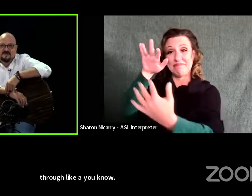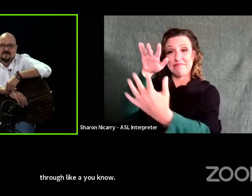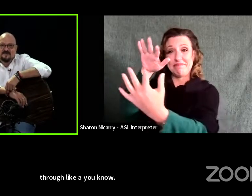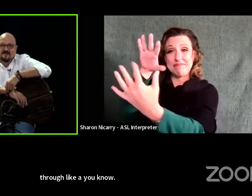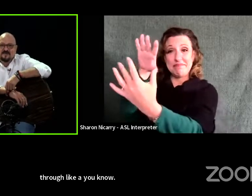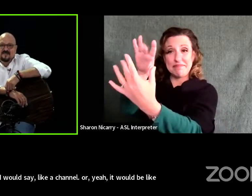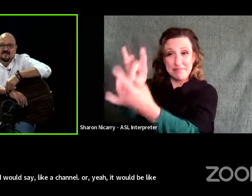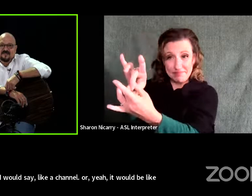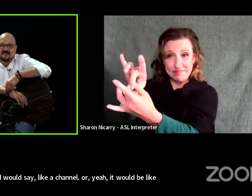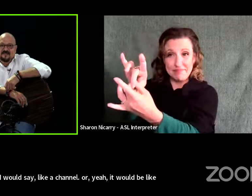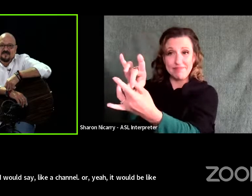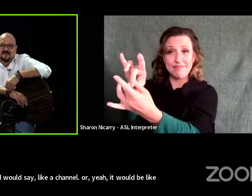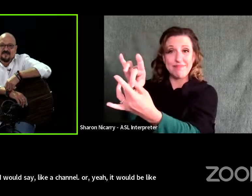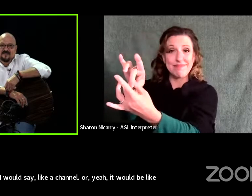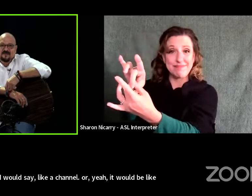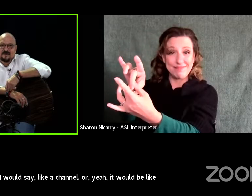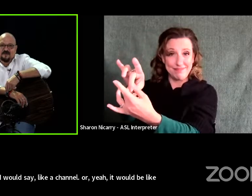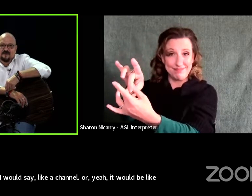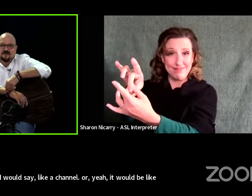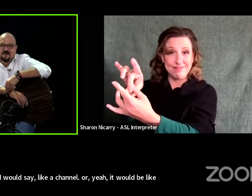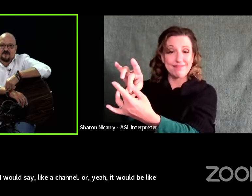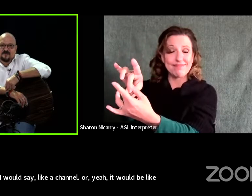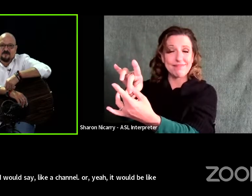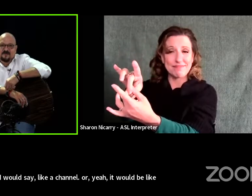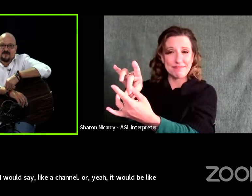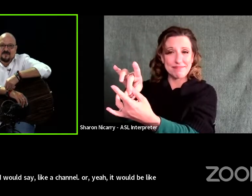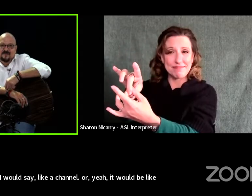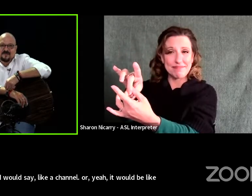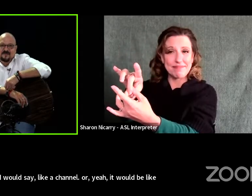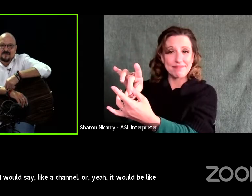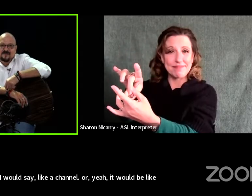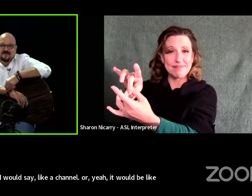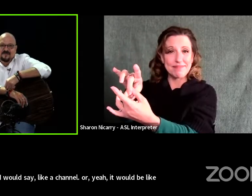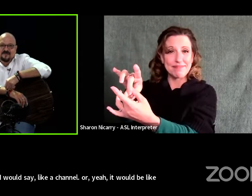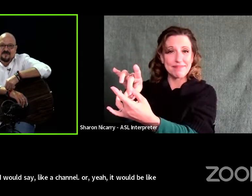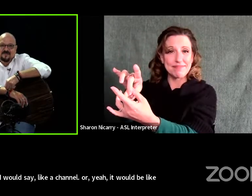like a channel, and you have to.